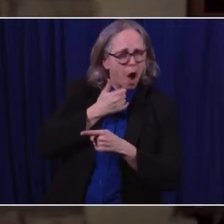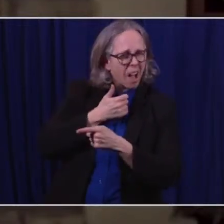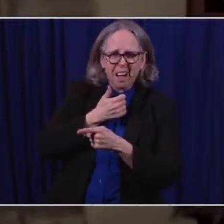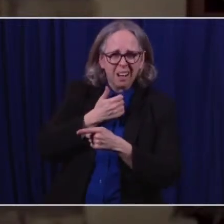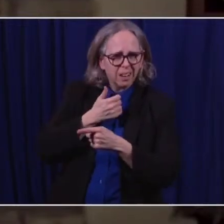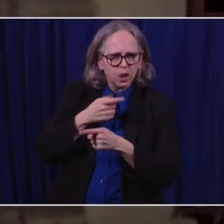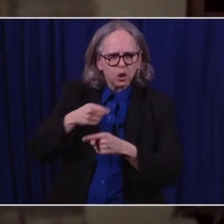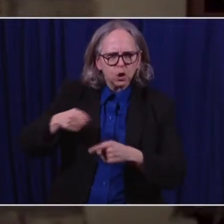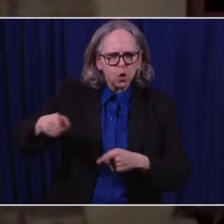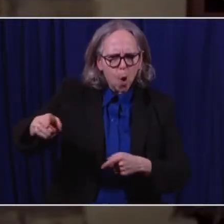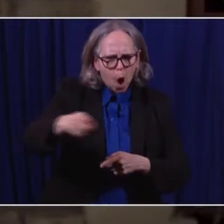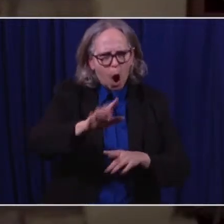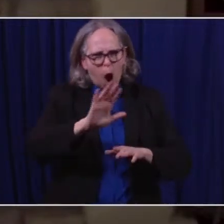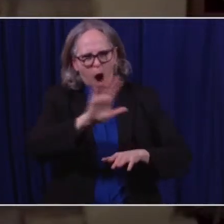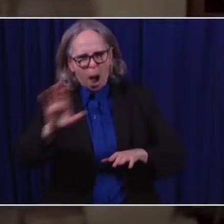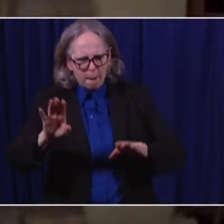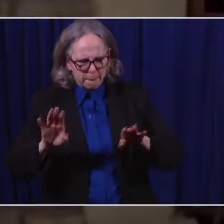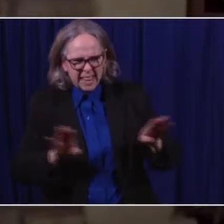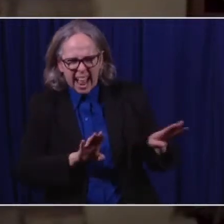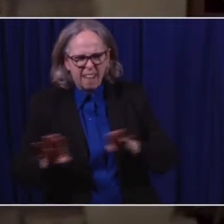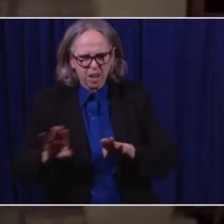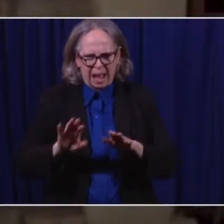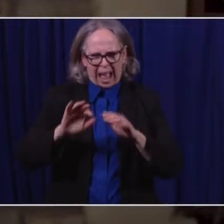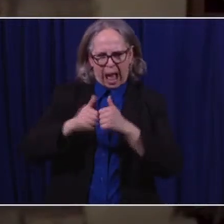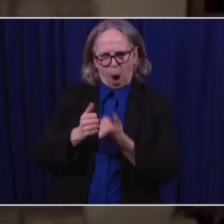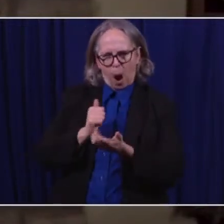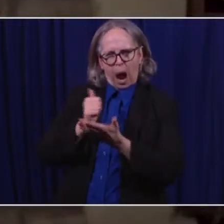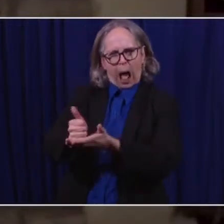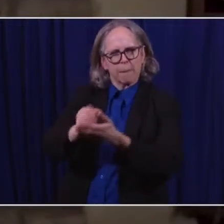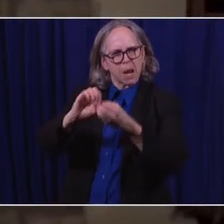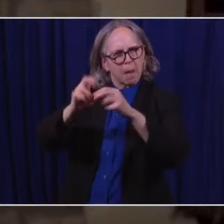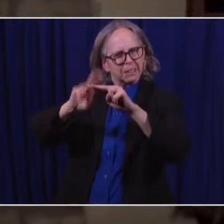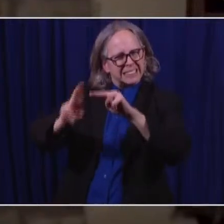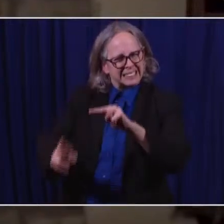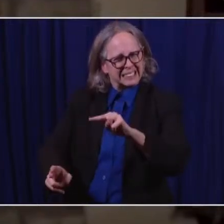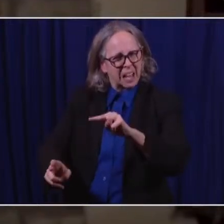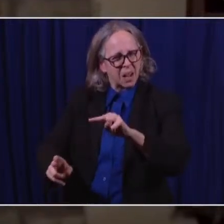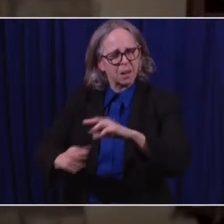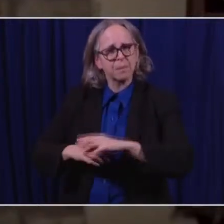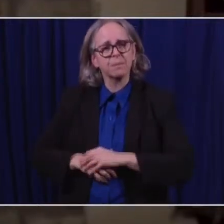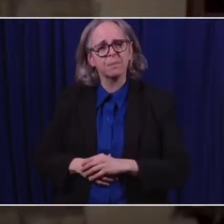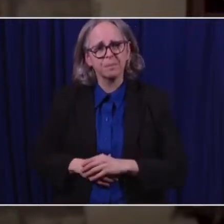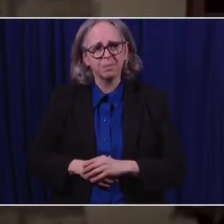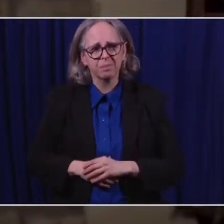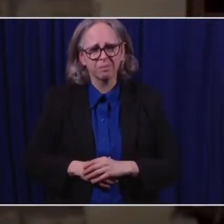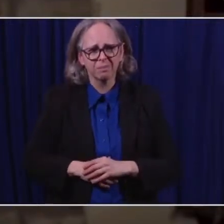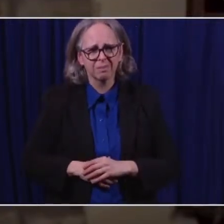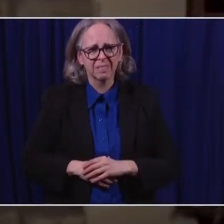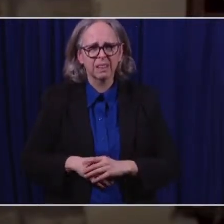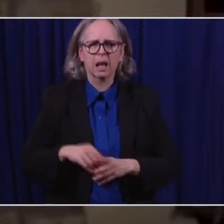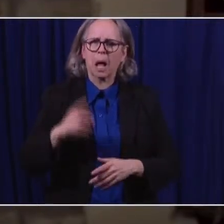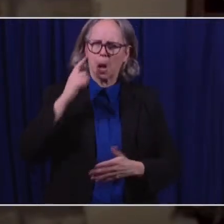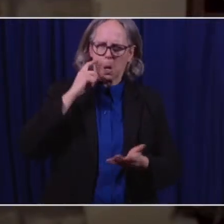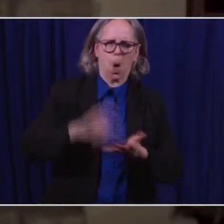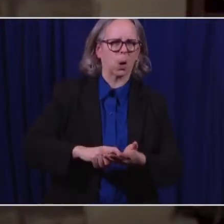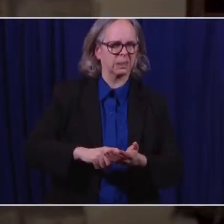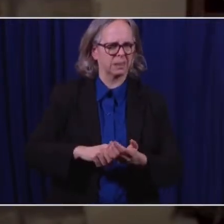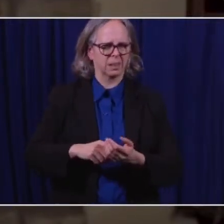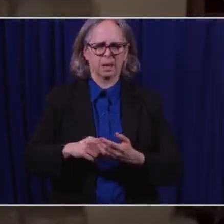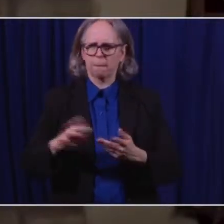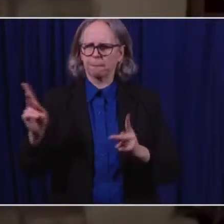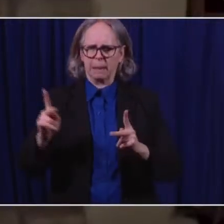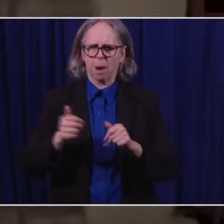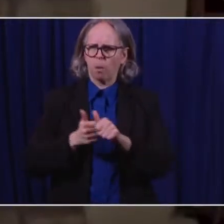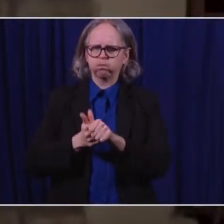retail establishments every single day across Ohio. And we have inspectors out. We know what the numbers are. So those numbers